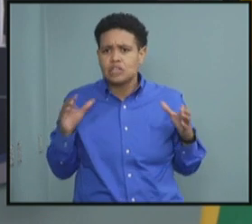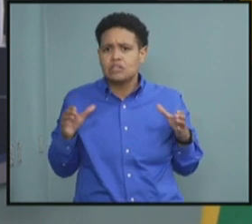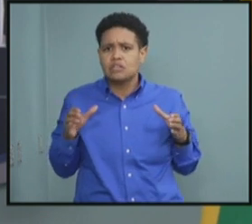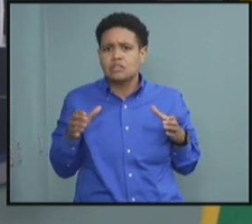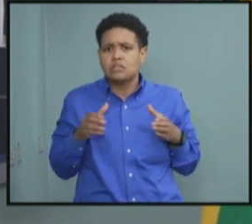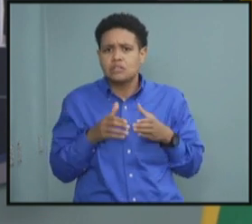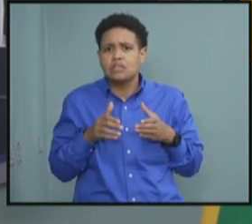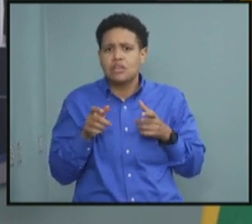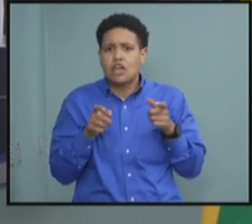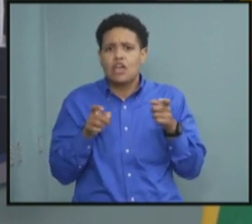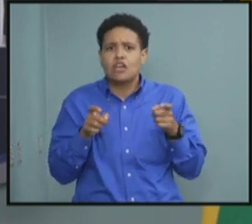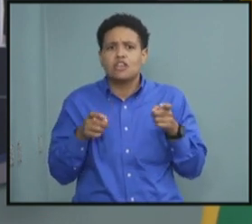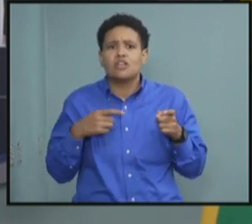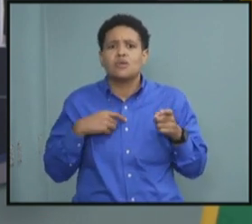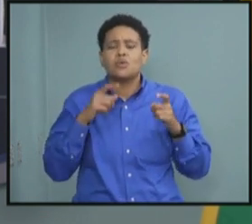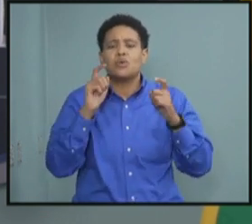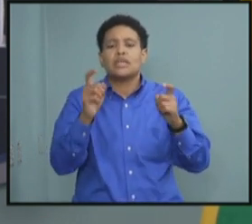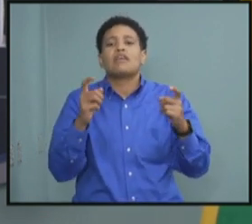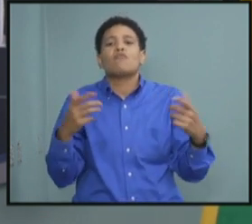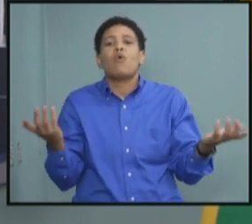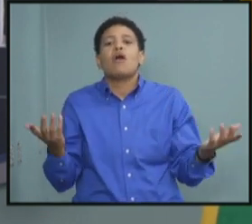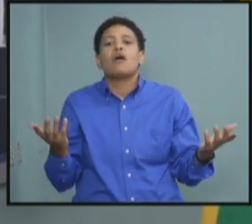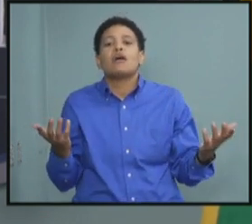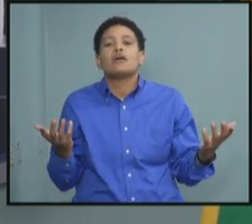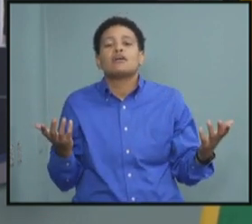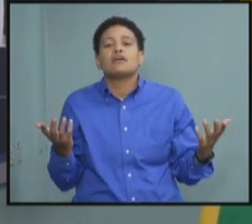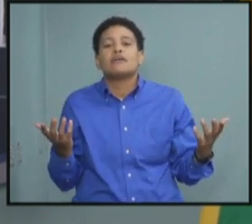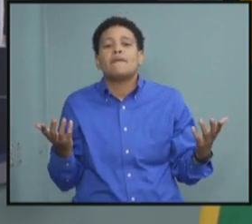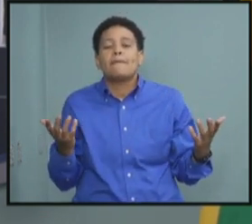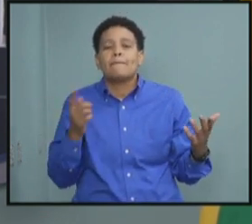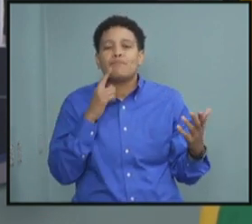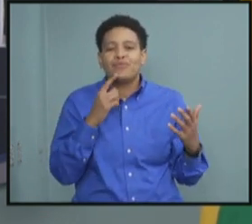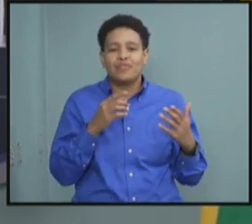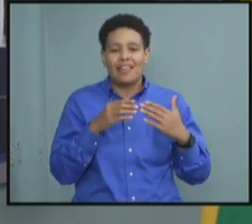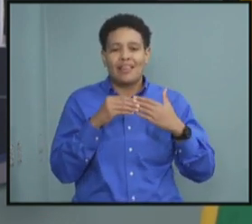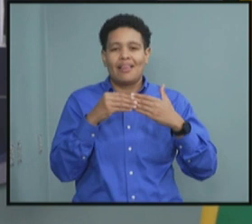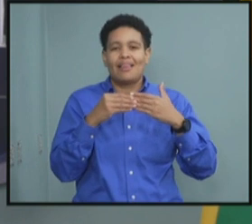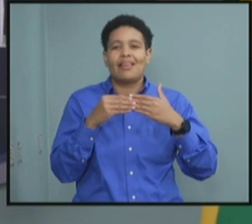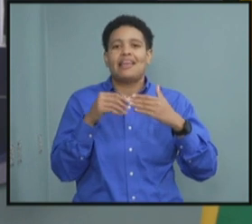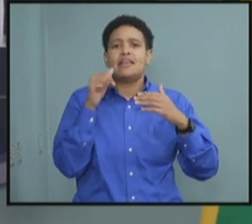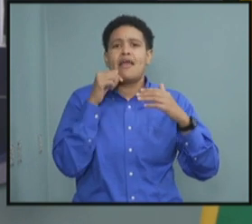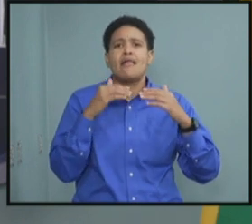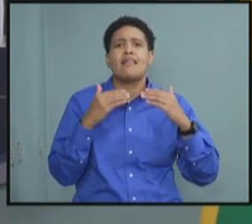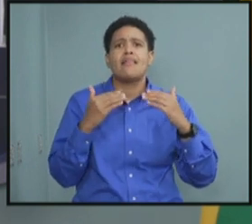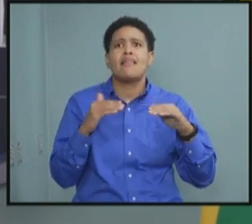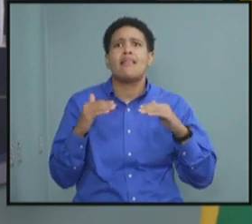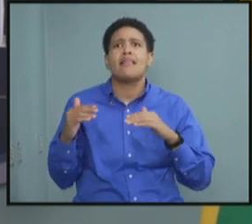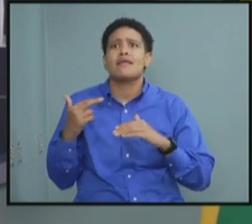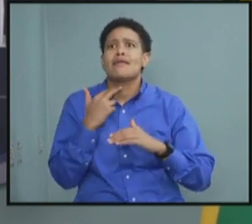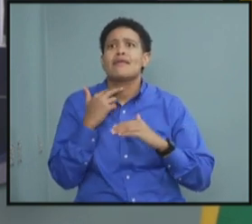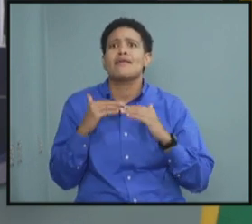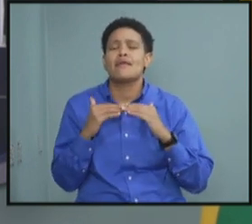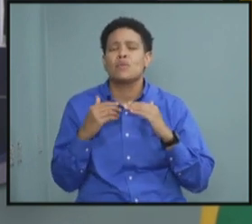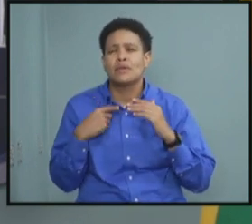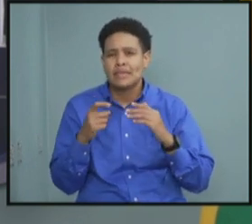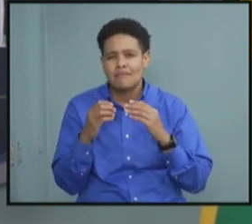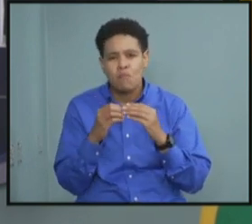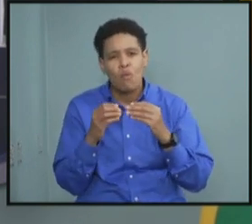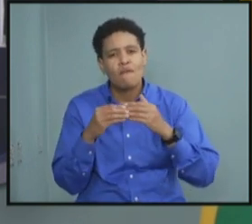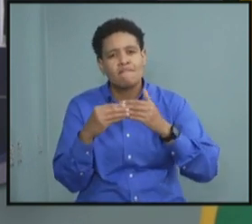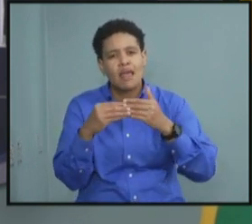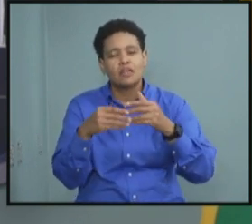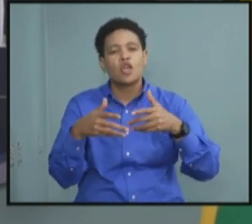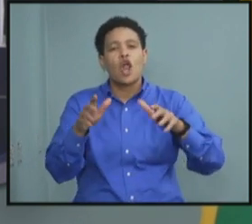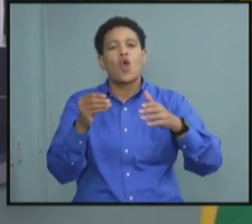control, we release the restrictions to allow the economy